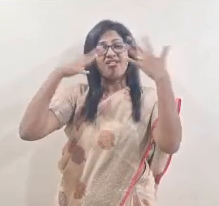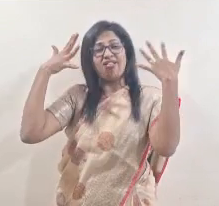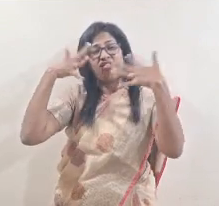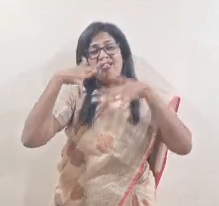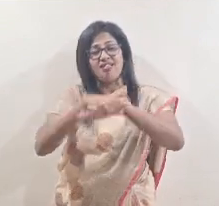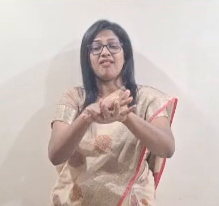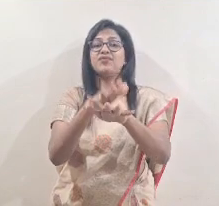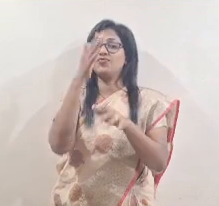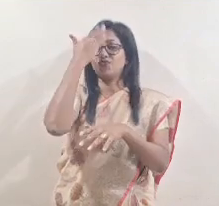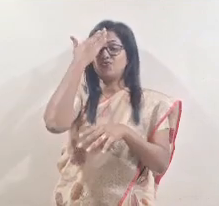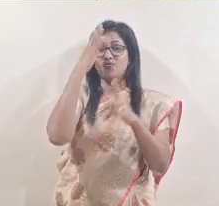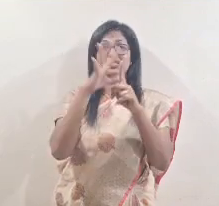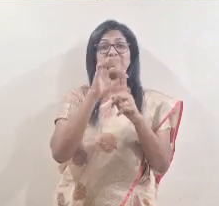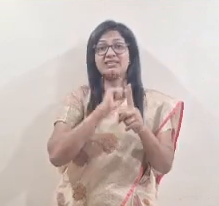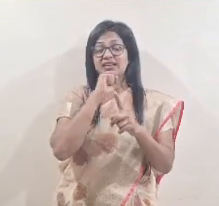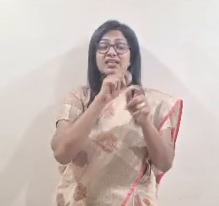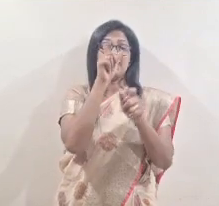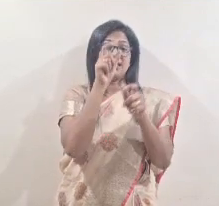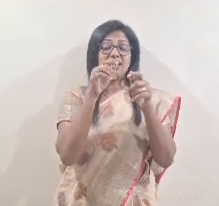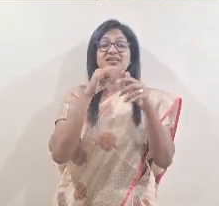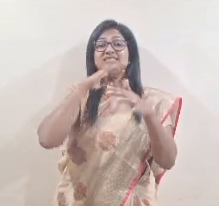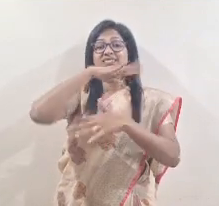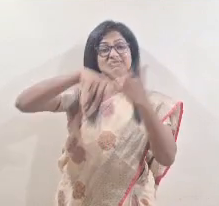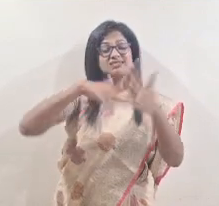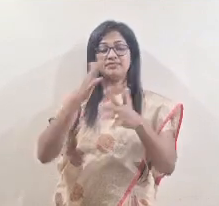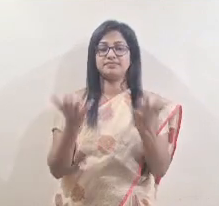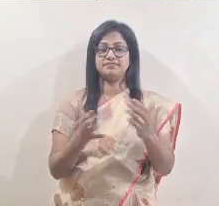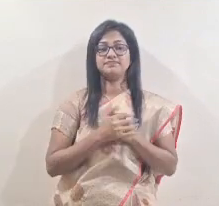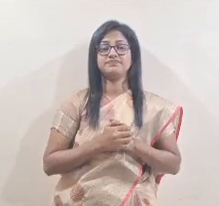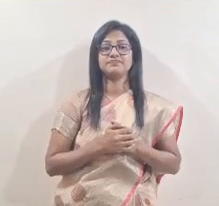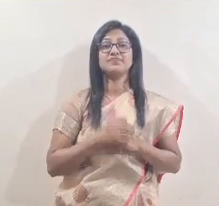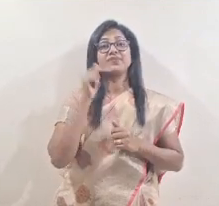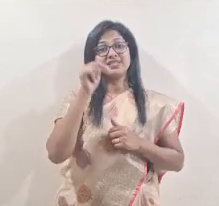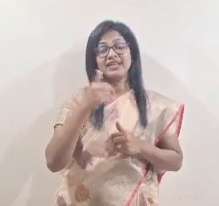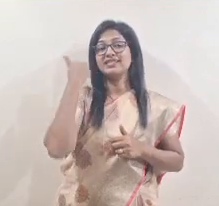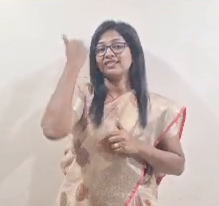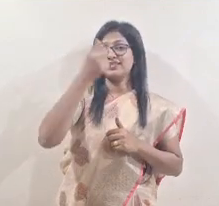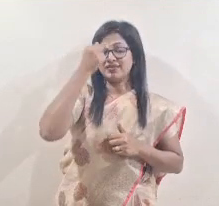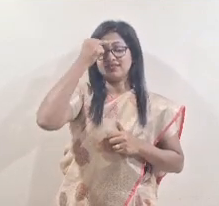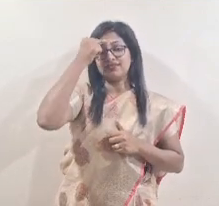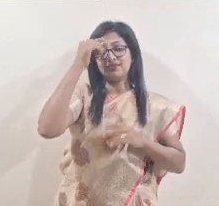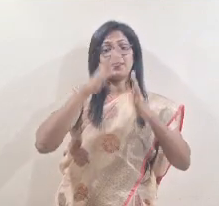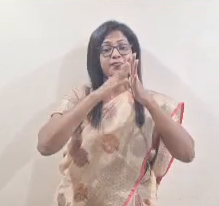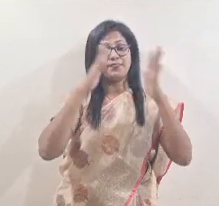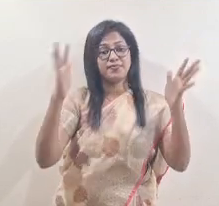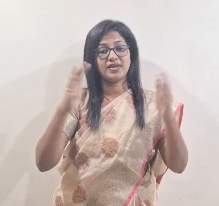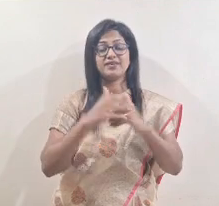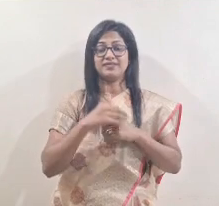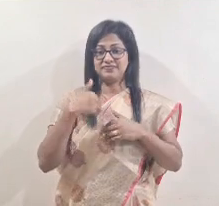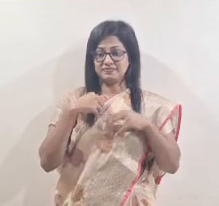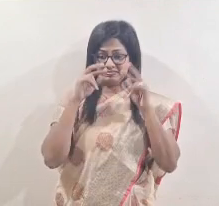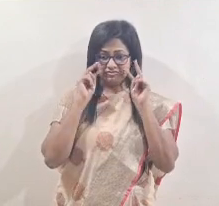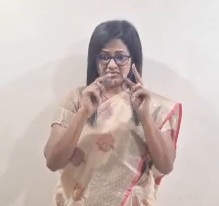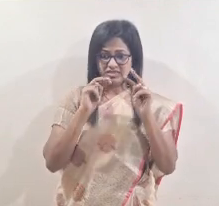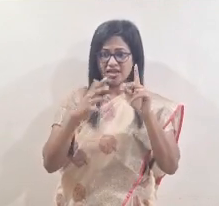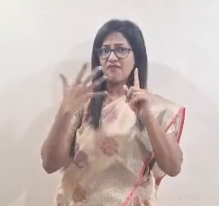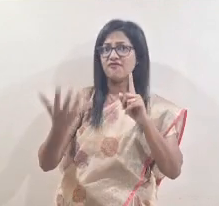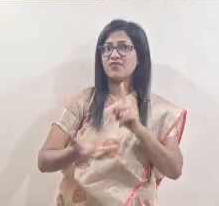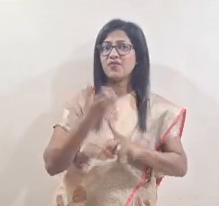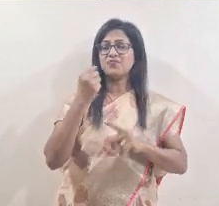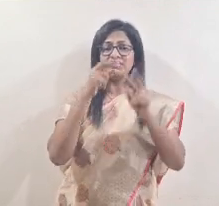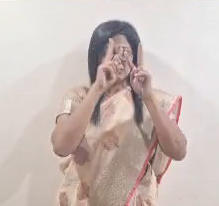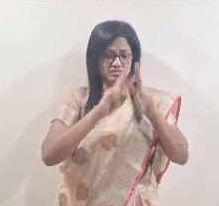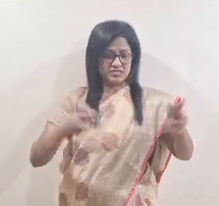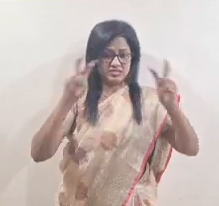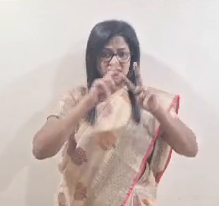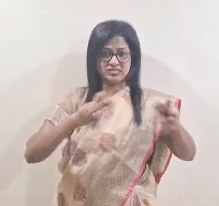all know in Delhi, the pollution is one of the major concern. And what I have figured out due to